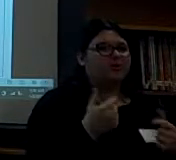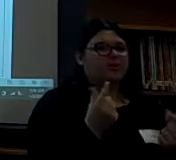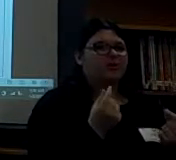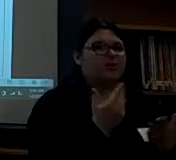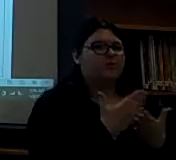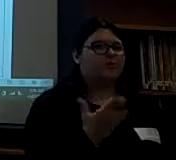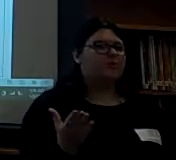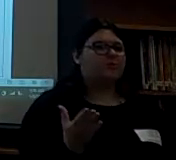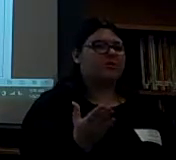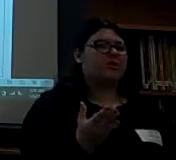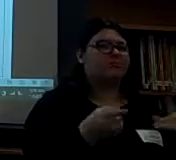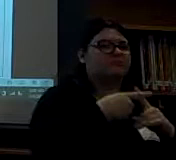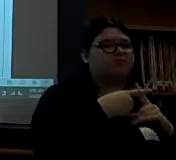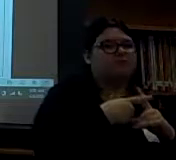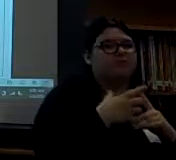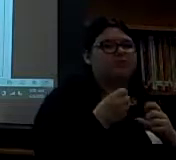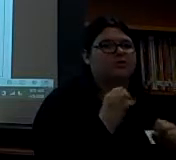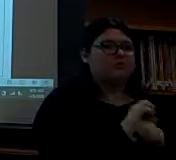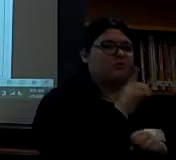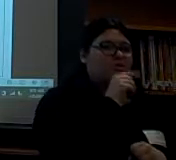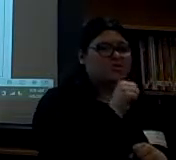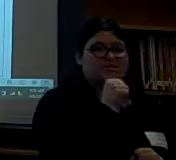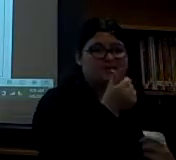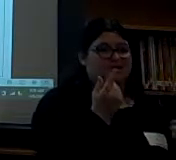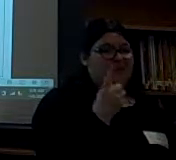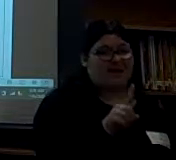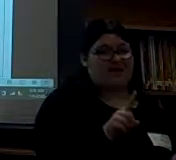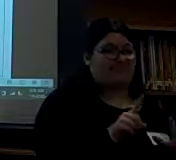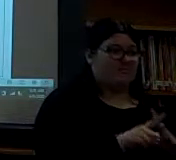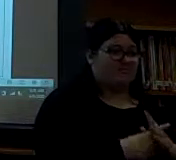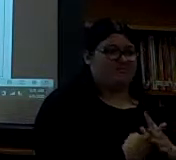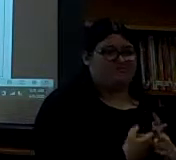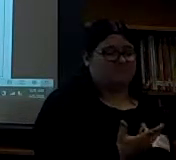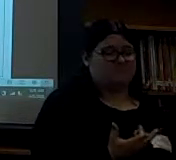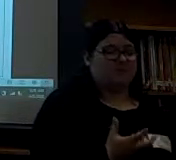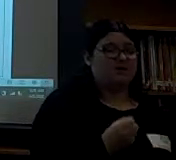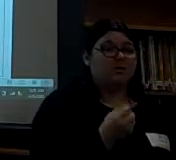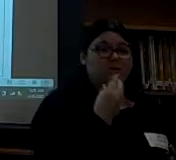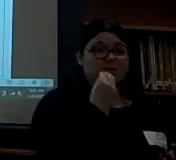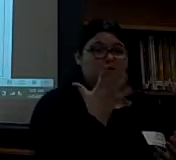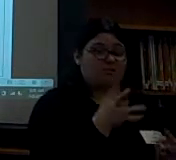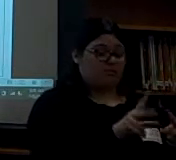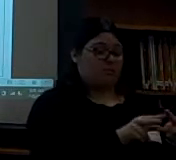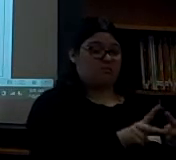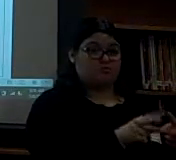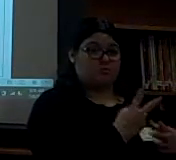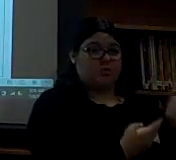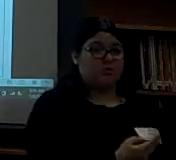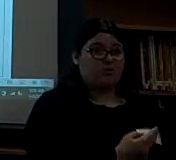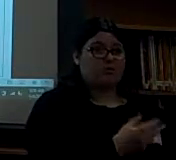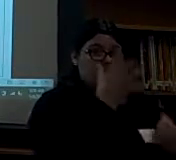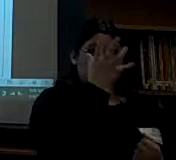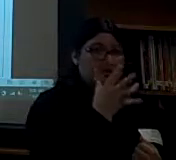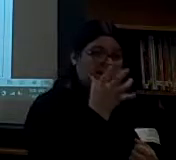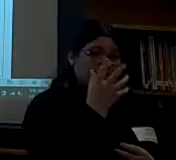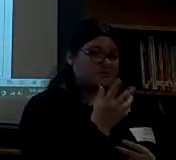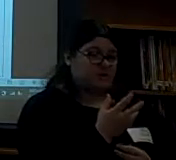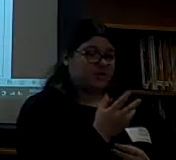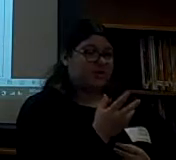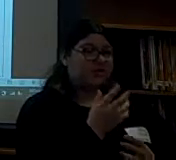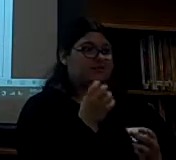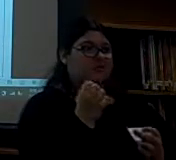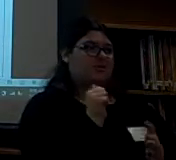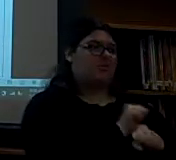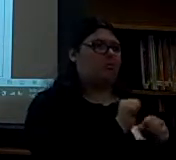things proactively to make sure this doesn't even happen to begin with. I'm gonna tell you how to do both, and I will tell you as a parent and as someone who's worked with hundreds